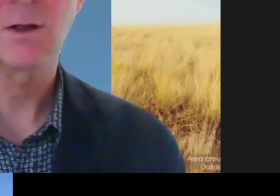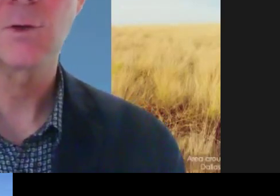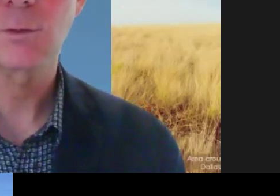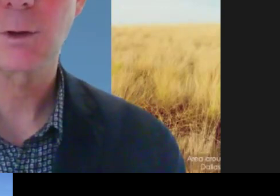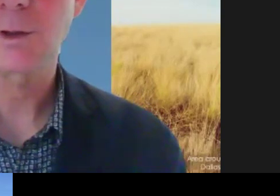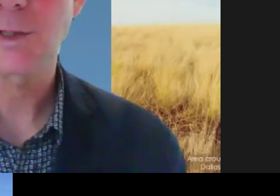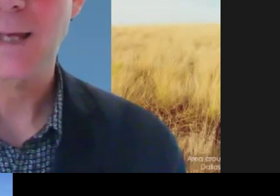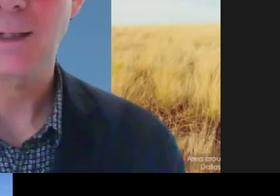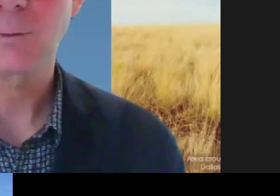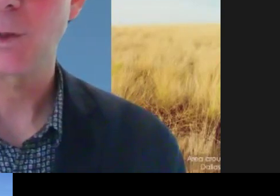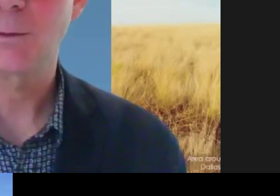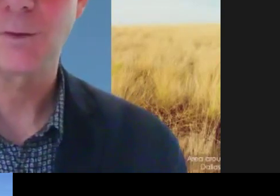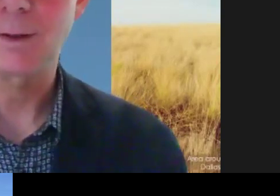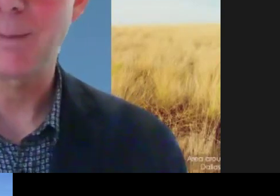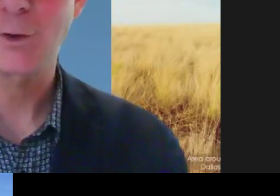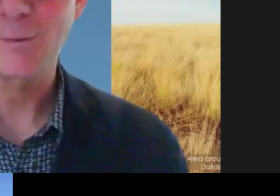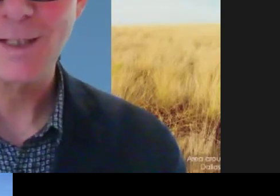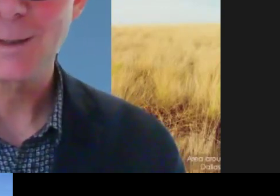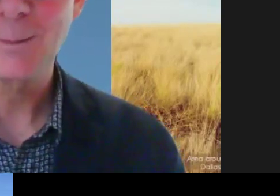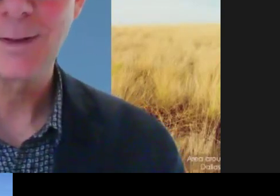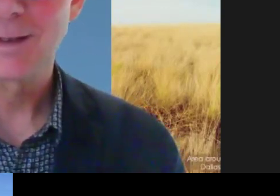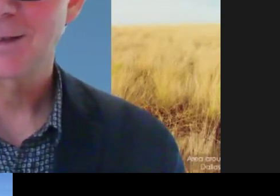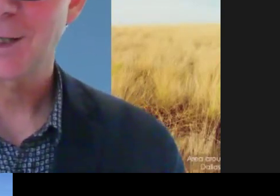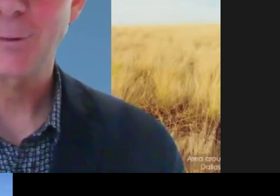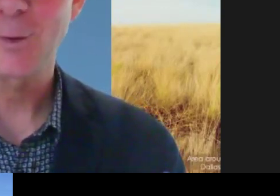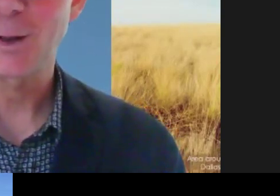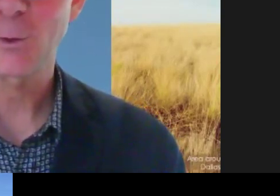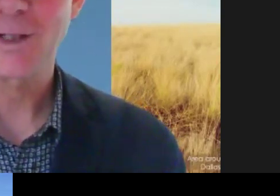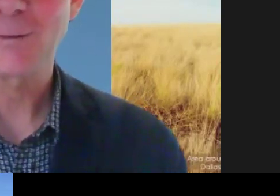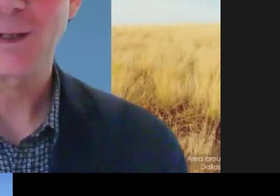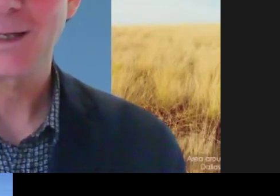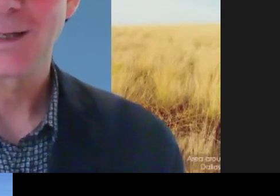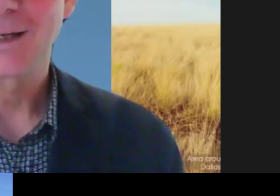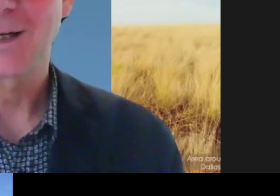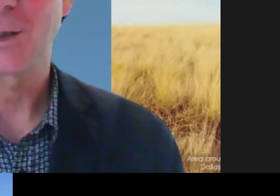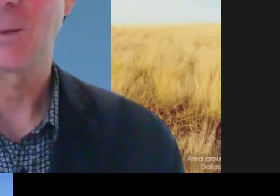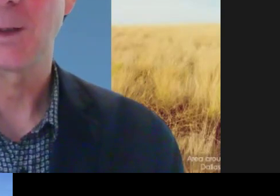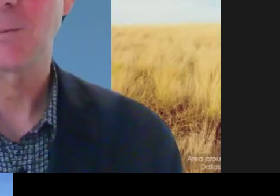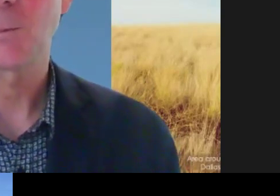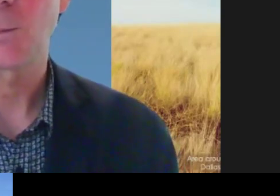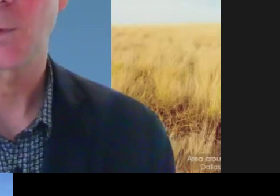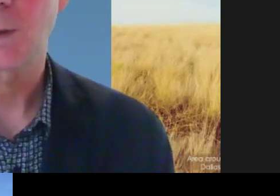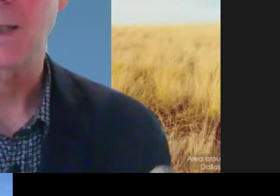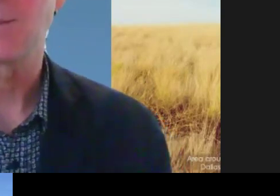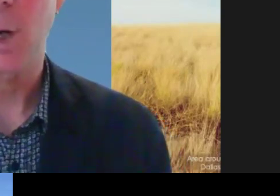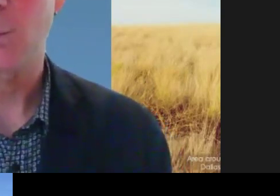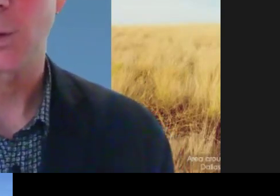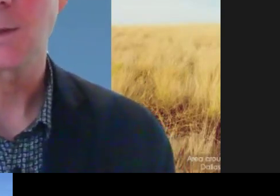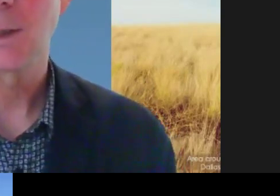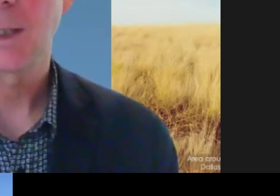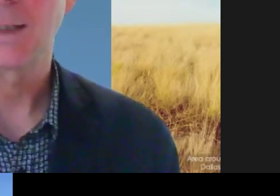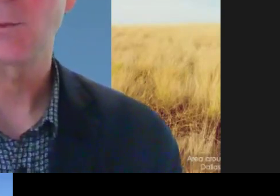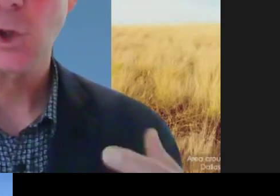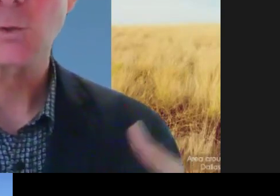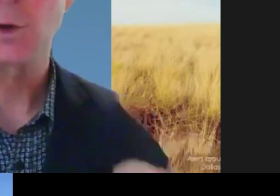use a tool called Snagit. We use Microsoft Team, kind of creatively, and then